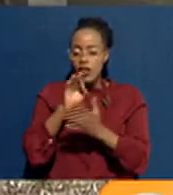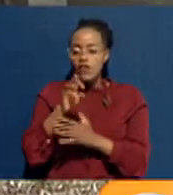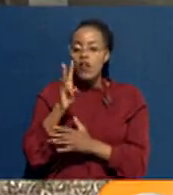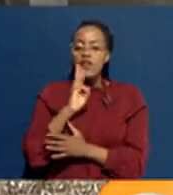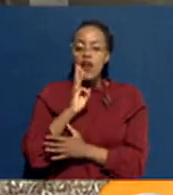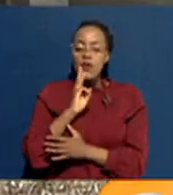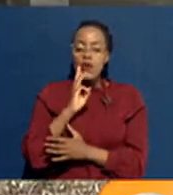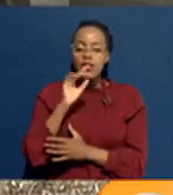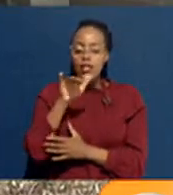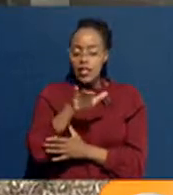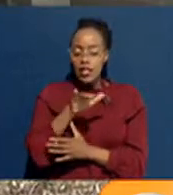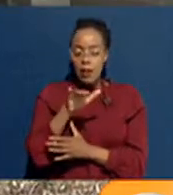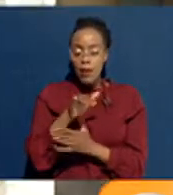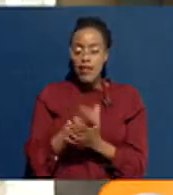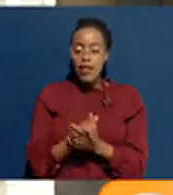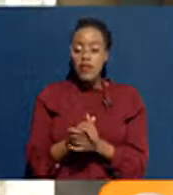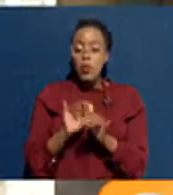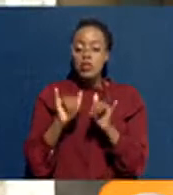water's path.